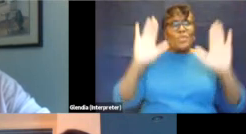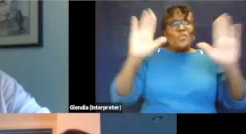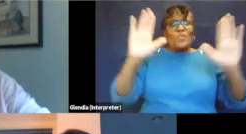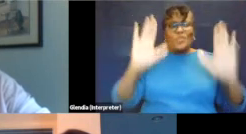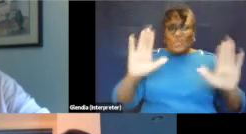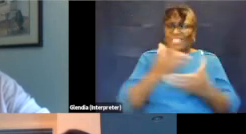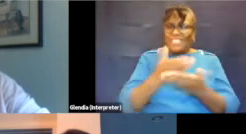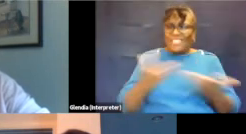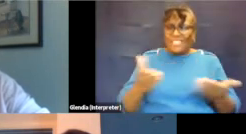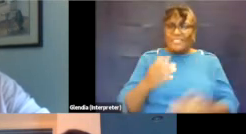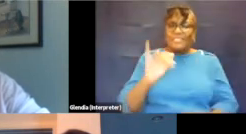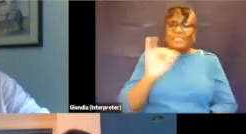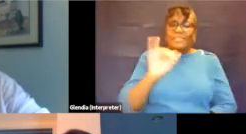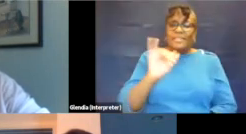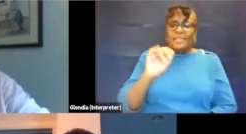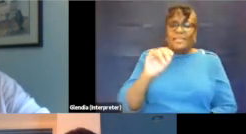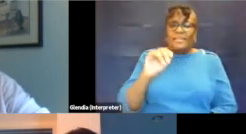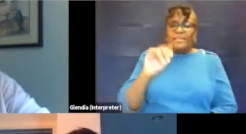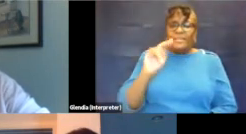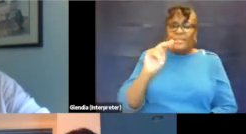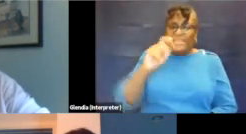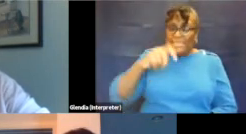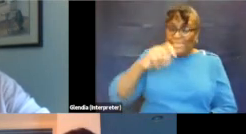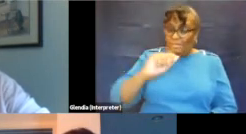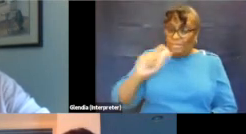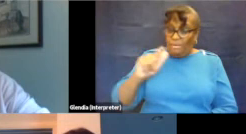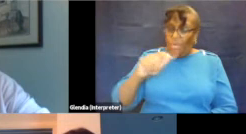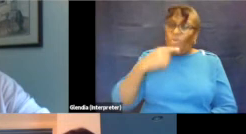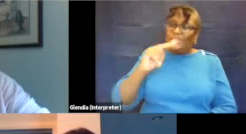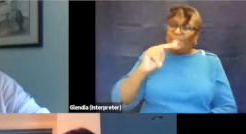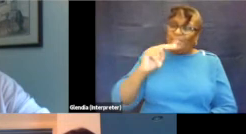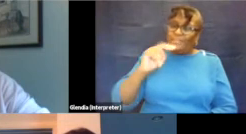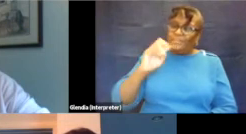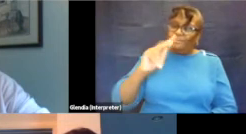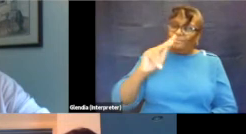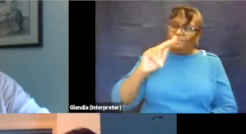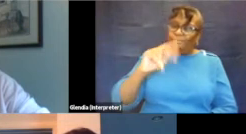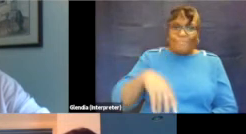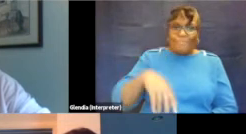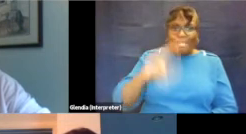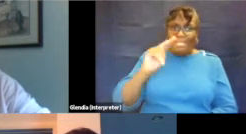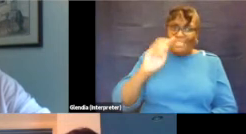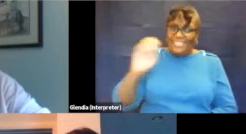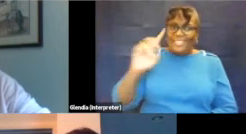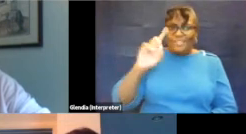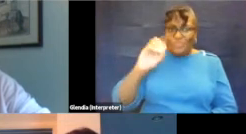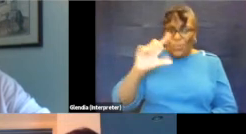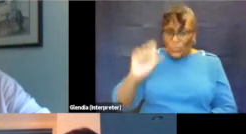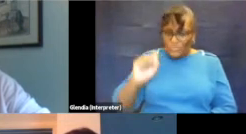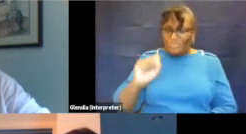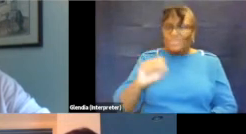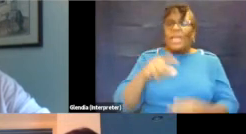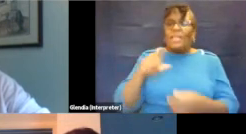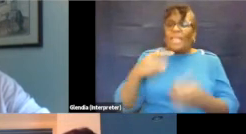Me Dolls, there are several companies that have dolls that have hearing aids and cochlear implants. Even Signing